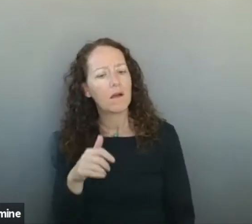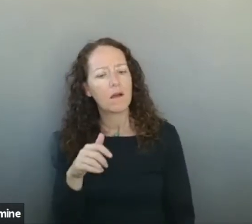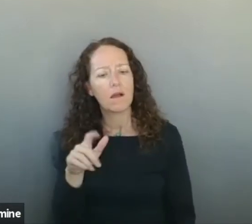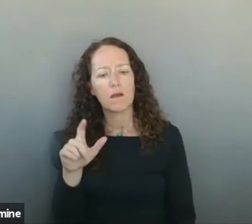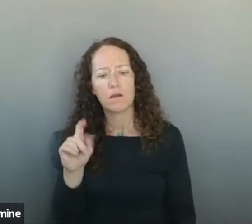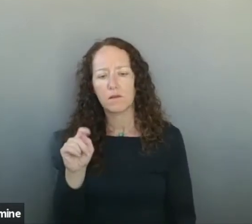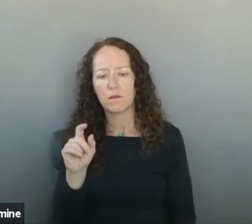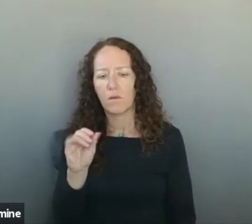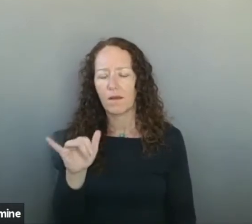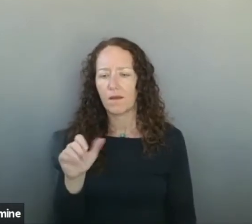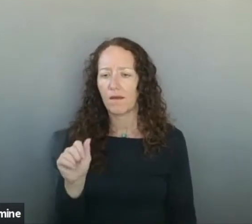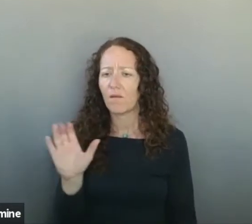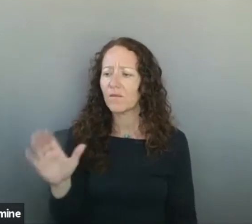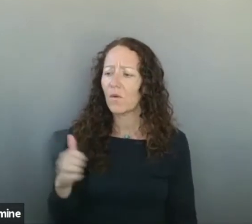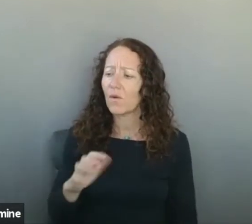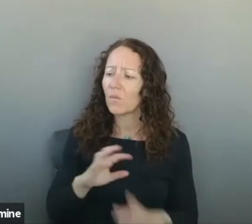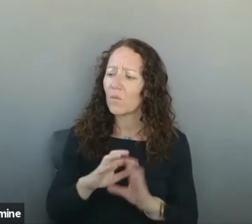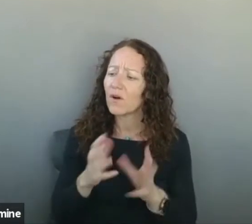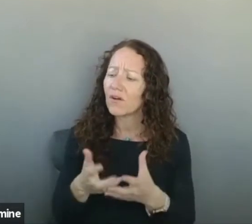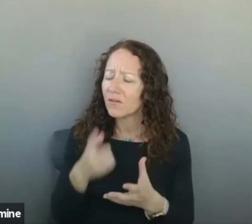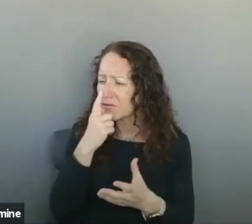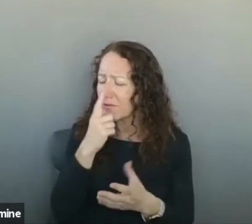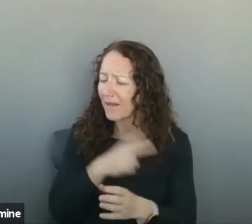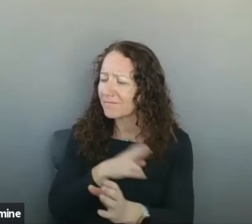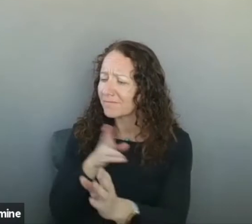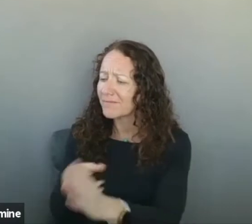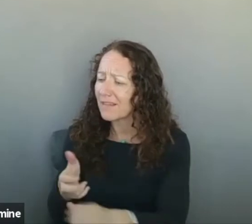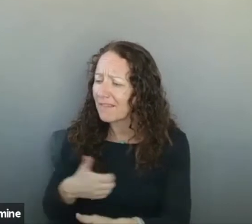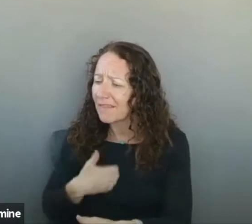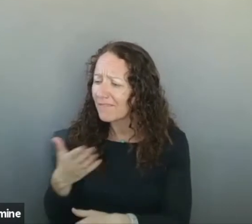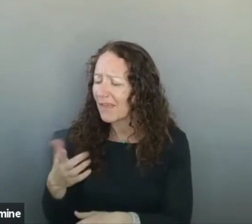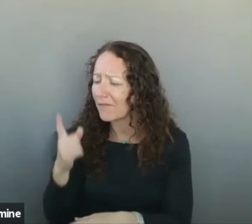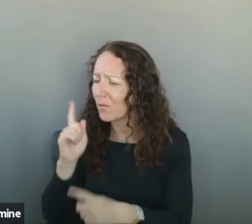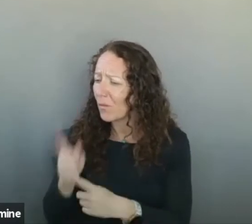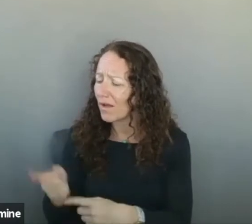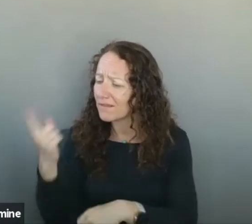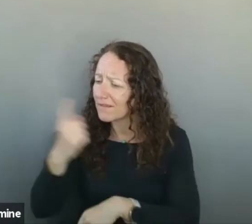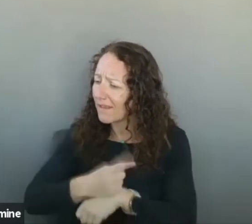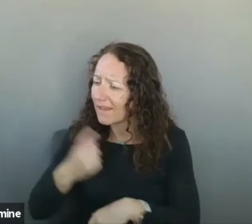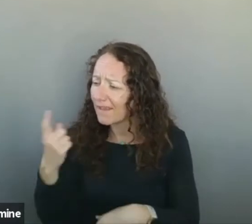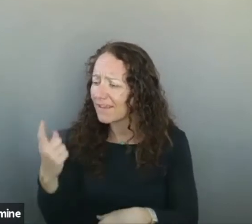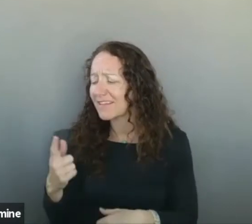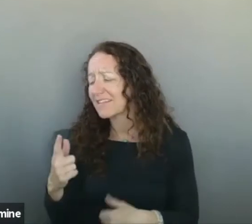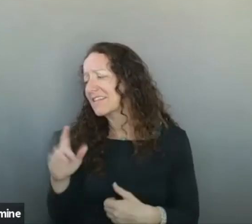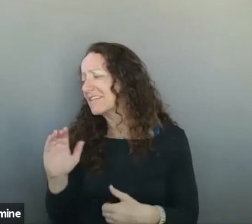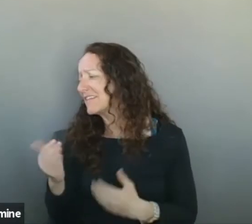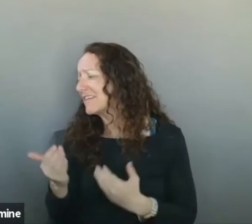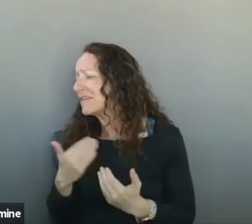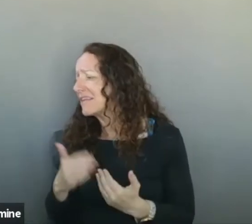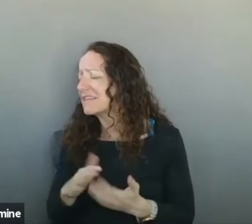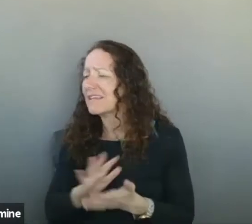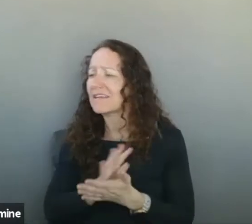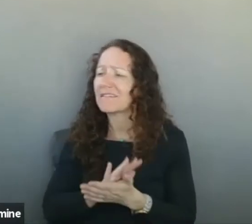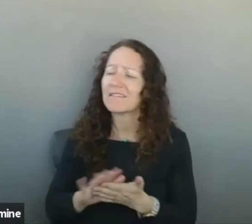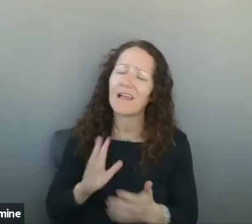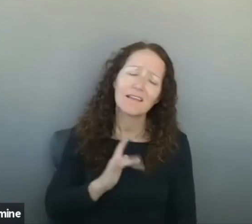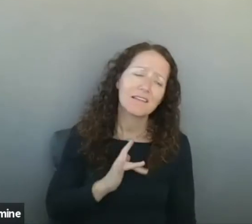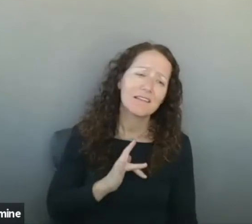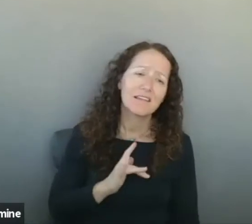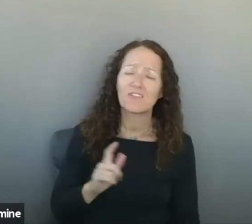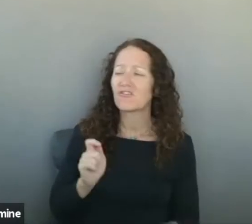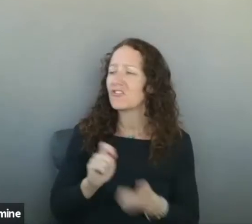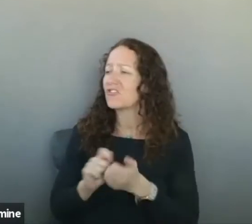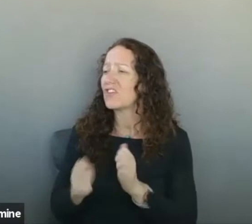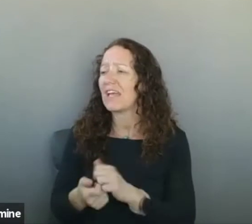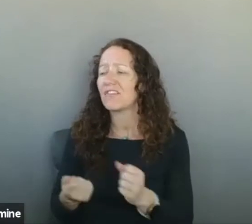like nice and like just change the thing. Just 24 hours, Tim?